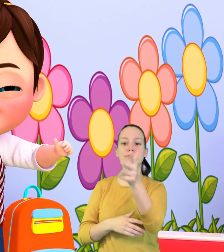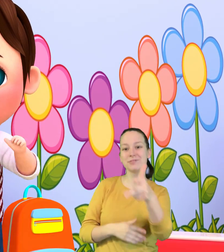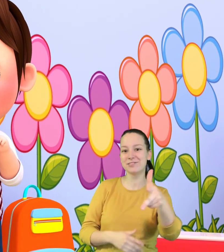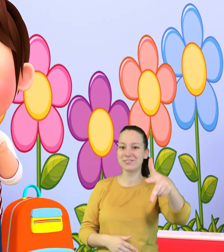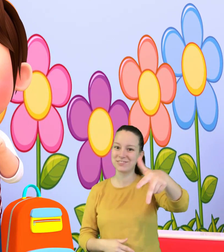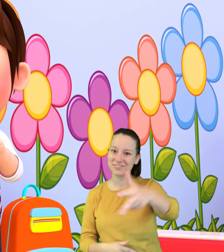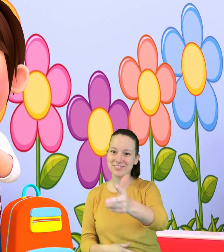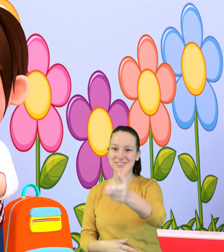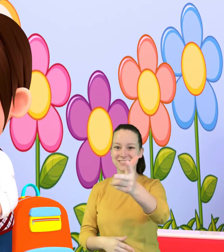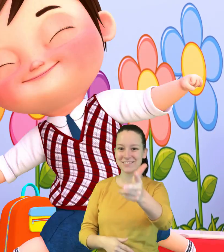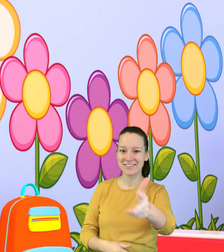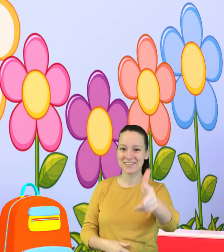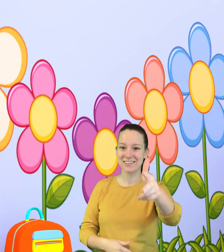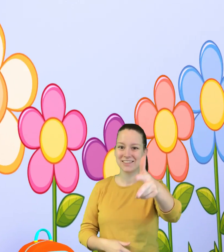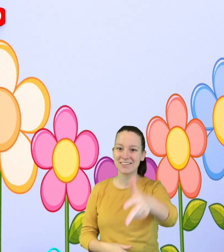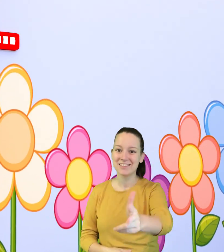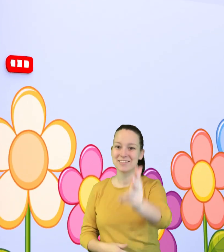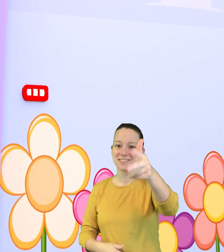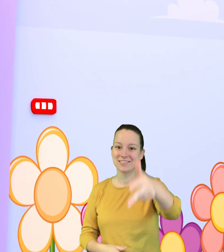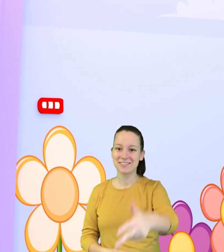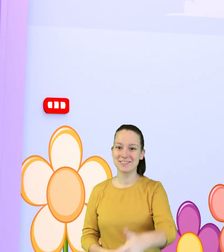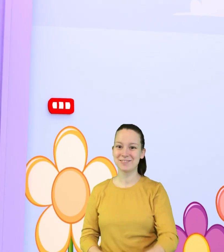through the